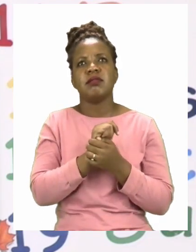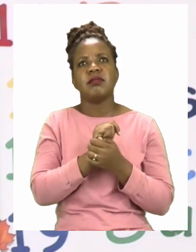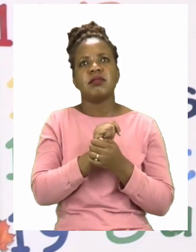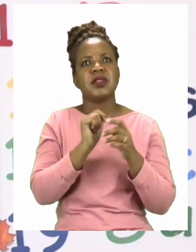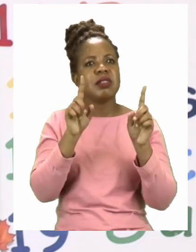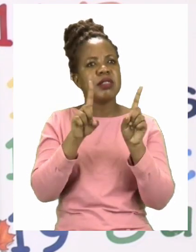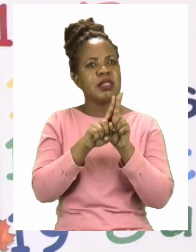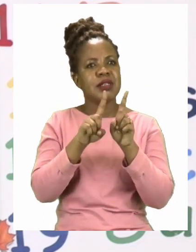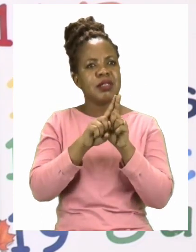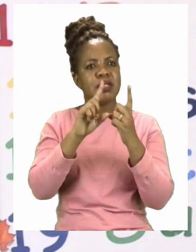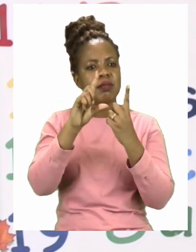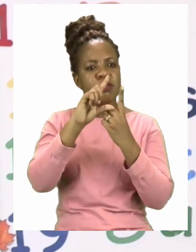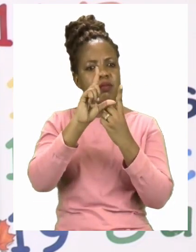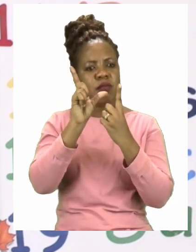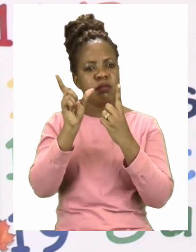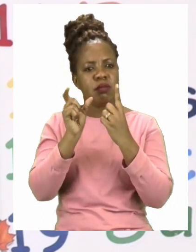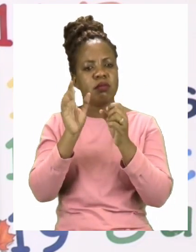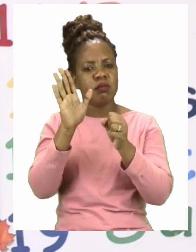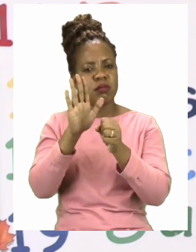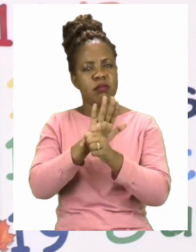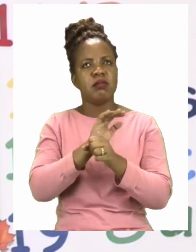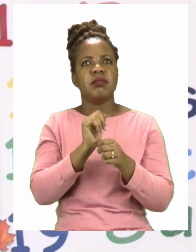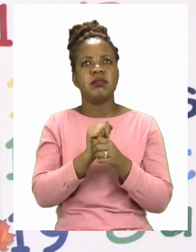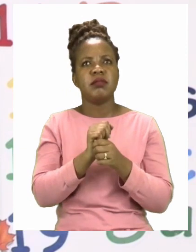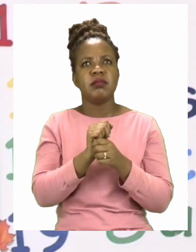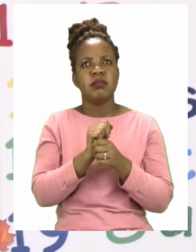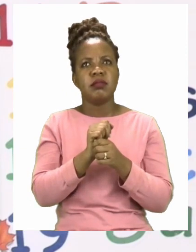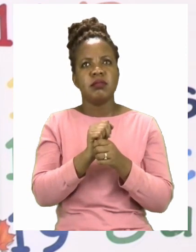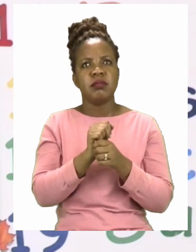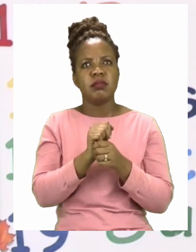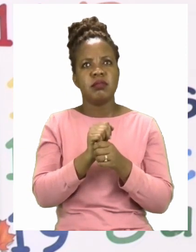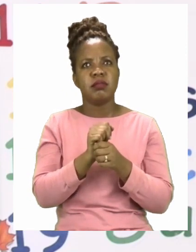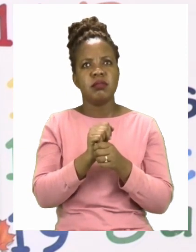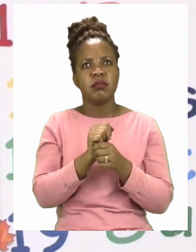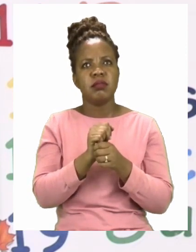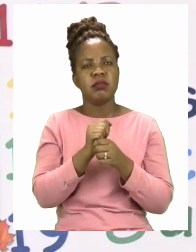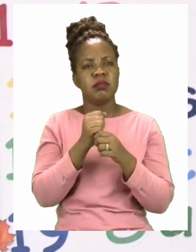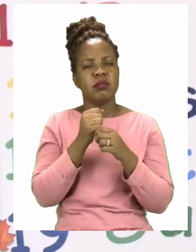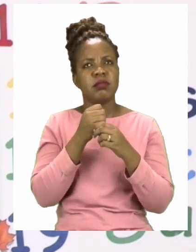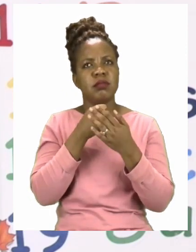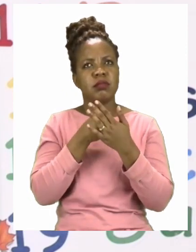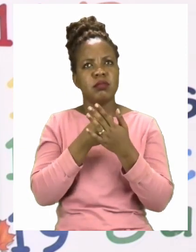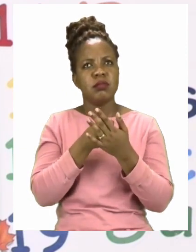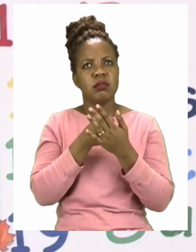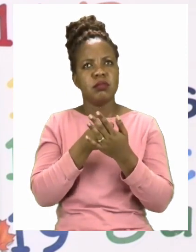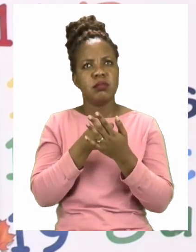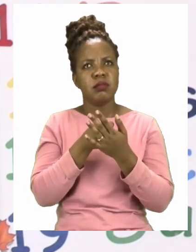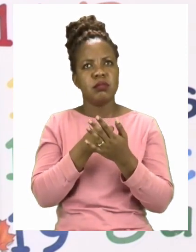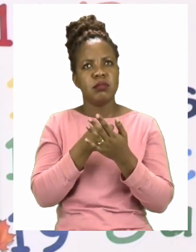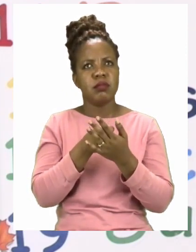would. And I keep going down. If you can, try hard not to lift up